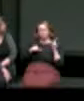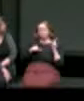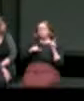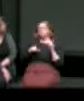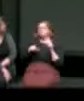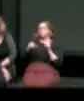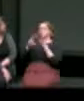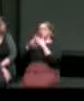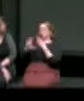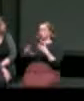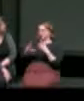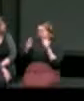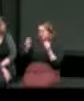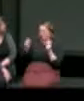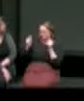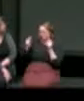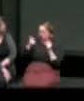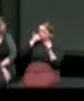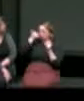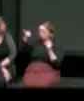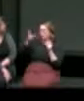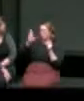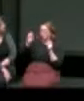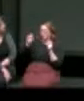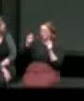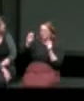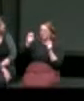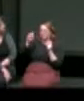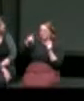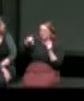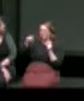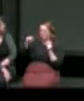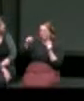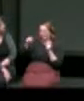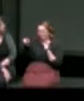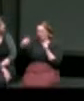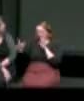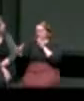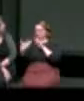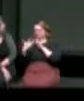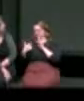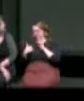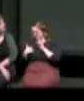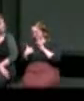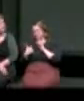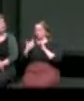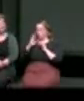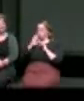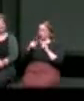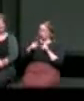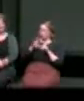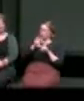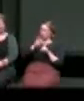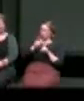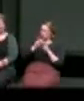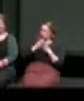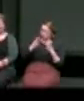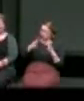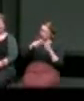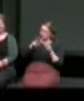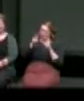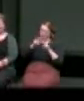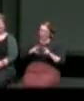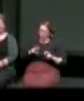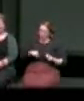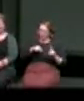project contractor immediately called US EPA. I was notified. We knew from the cultural resources assessment of the